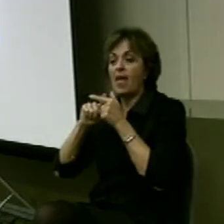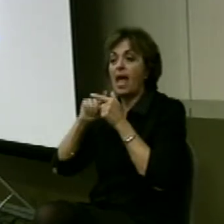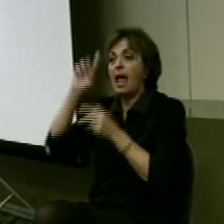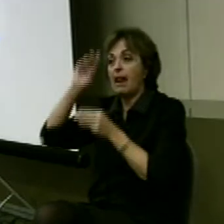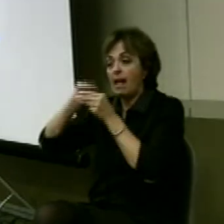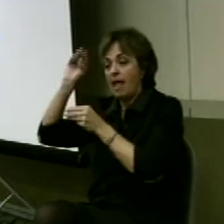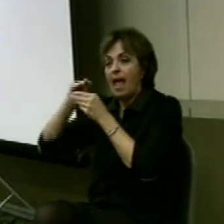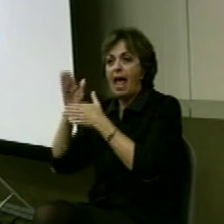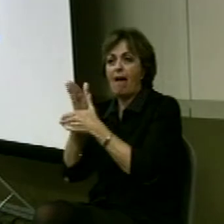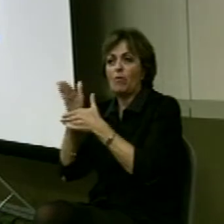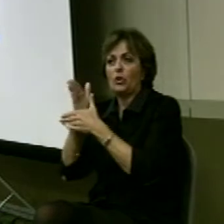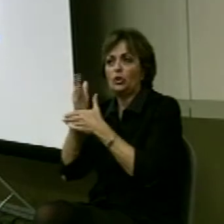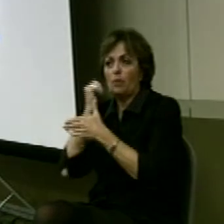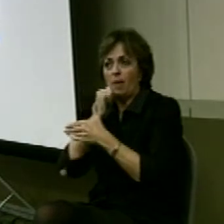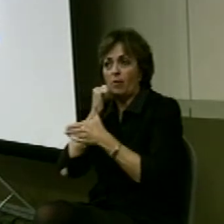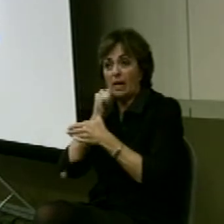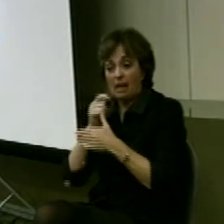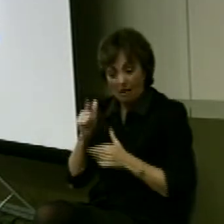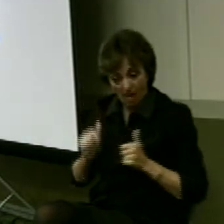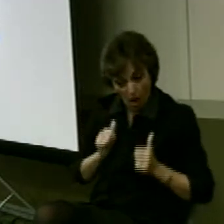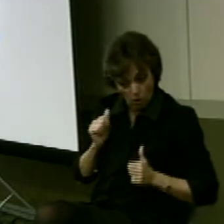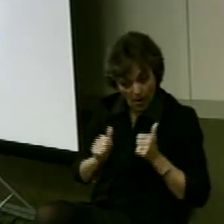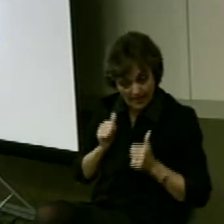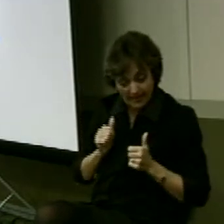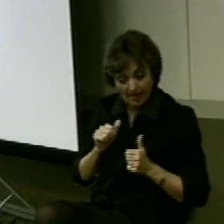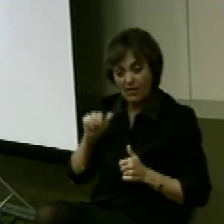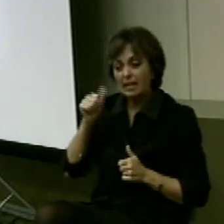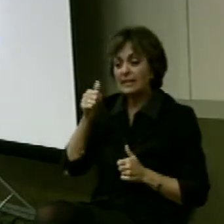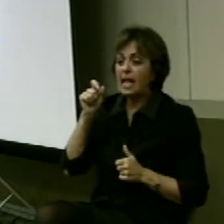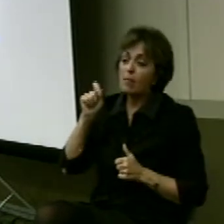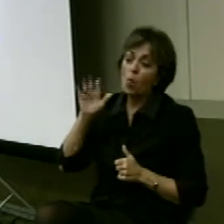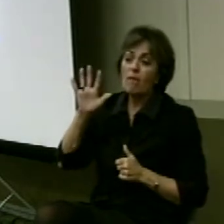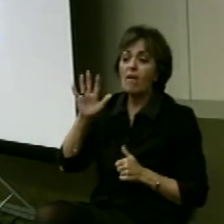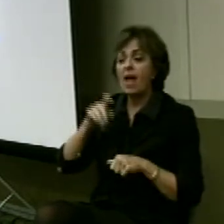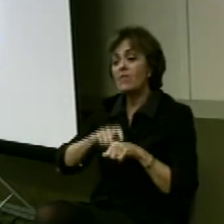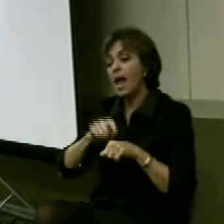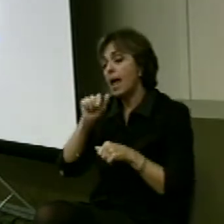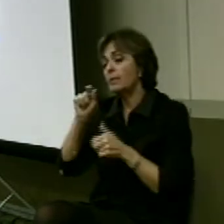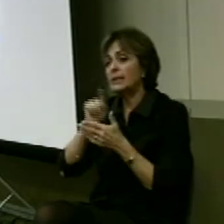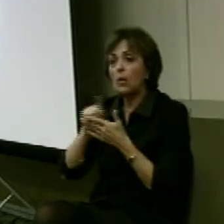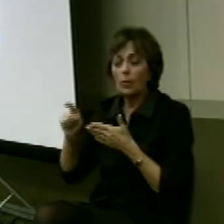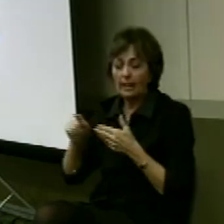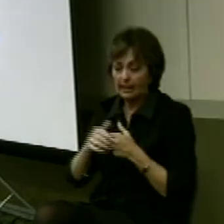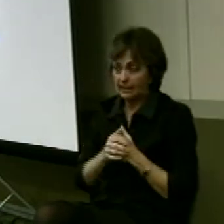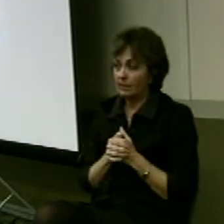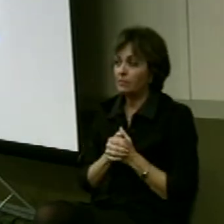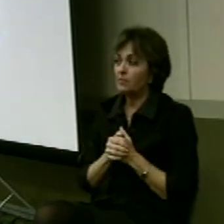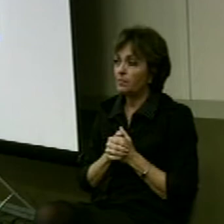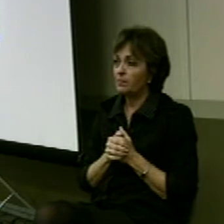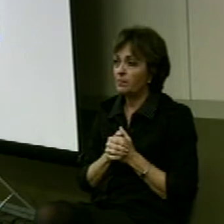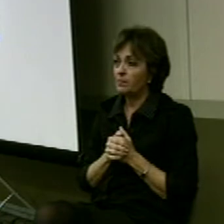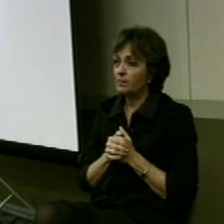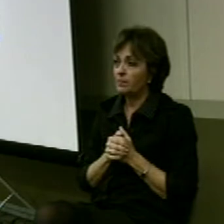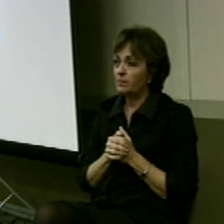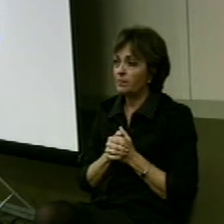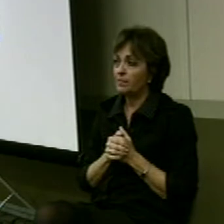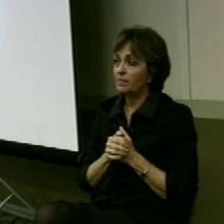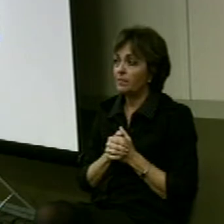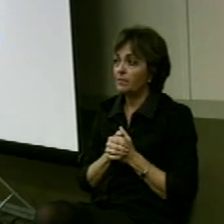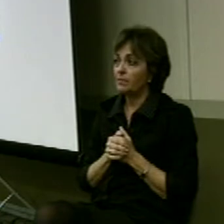we would average them by day. So was he aggressive 10.5 times a